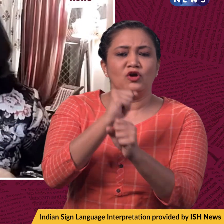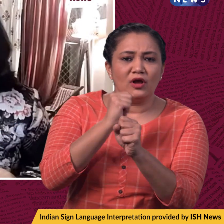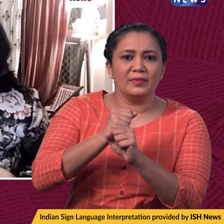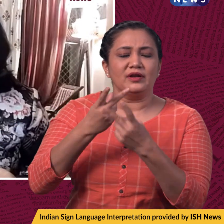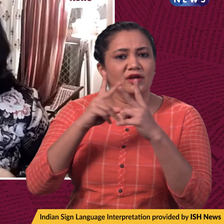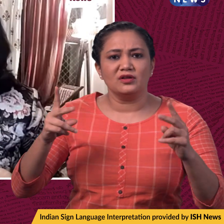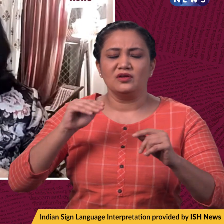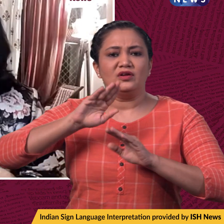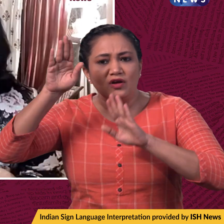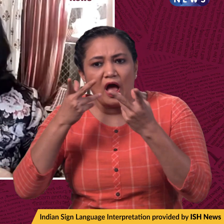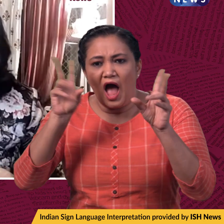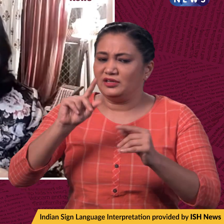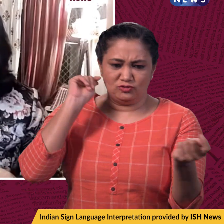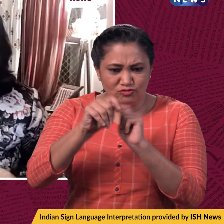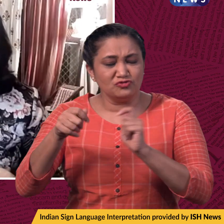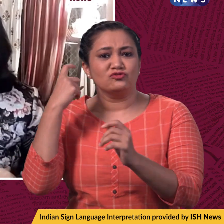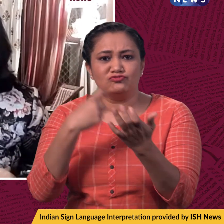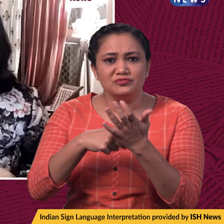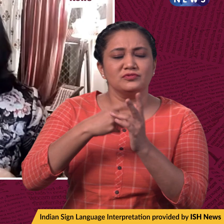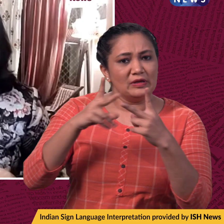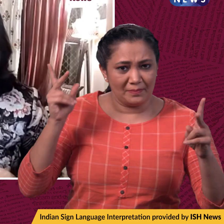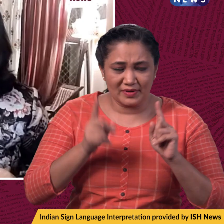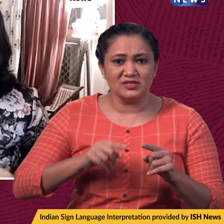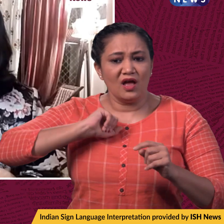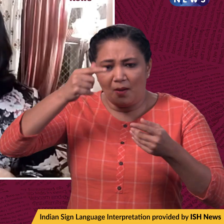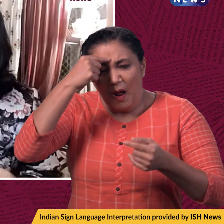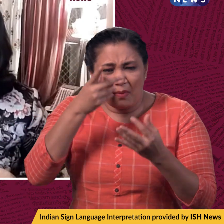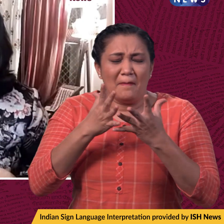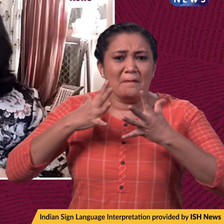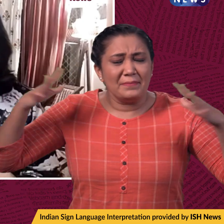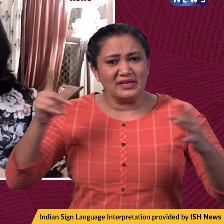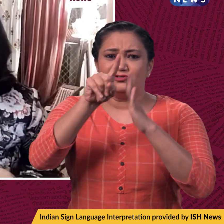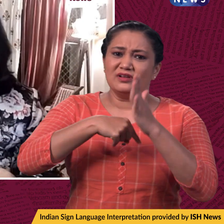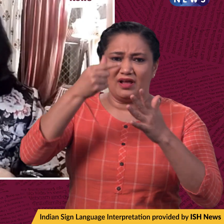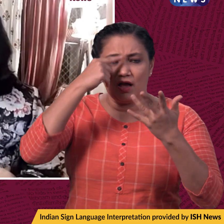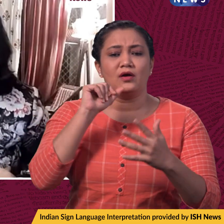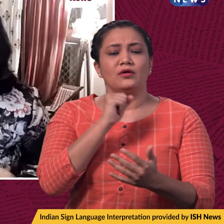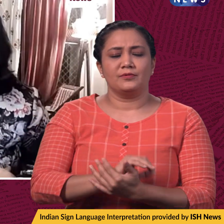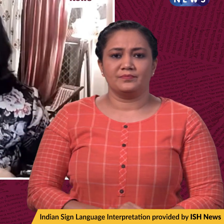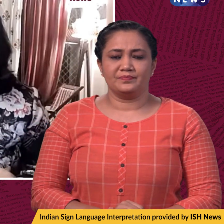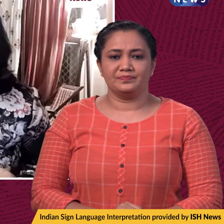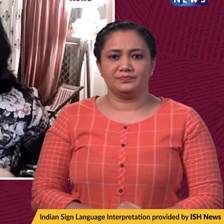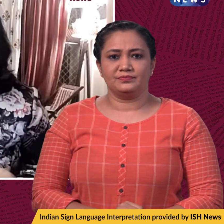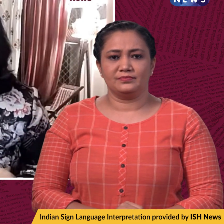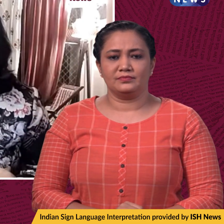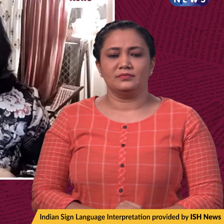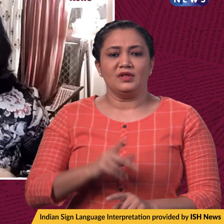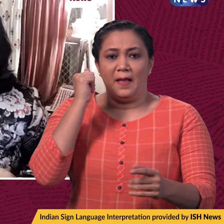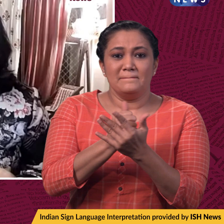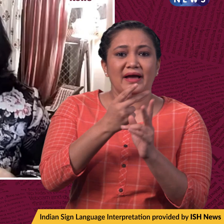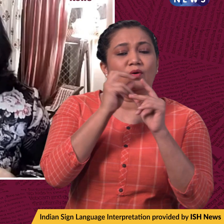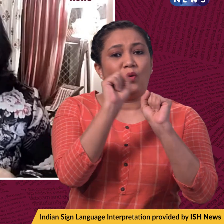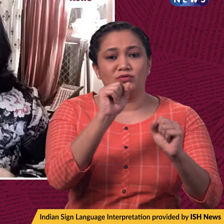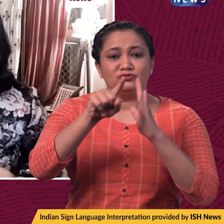the government, calling for democratic reforms amidst the ongoing crisis in Sri Lanka. Now, the union demanded that the